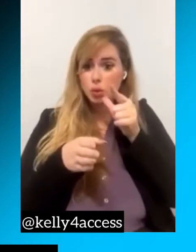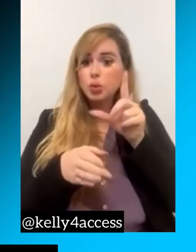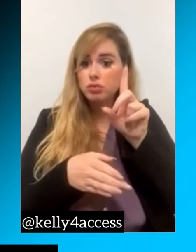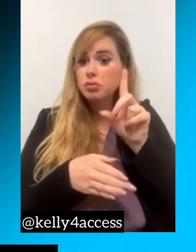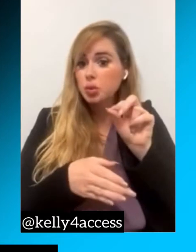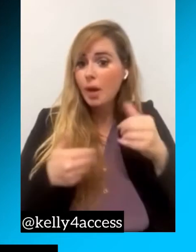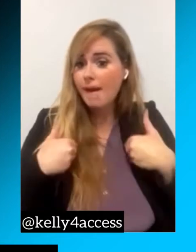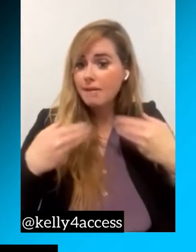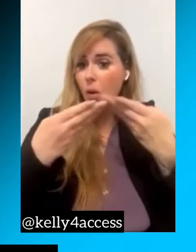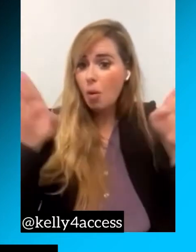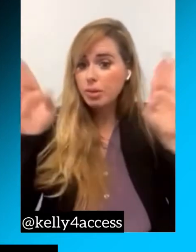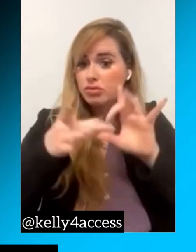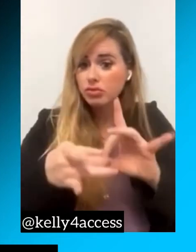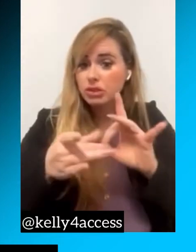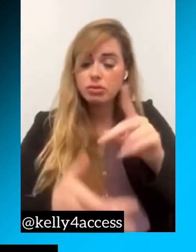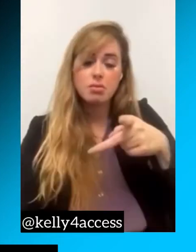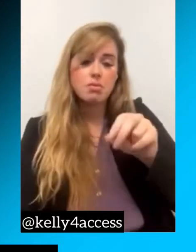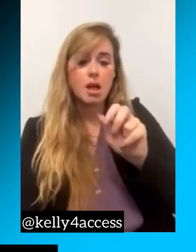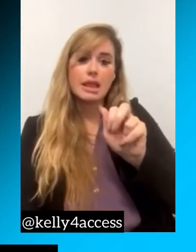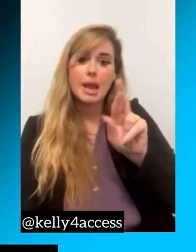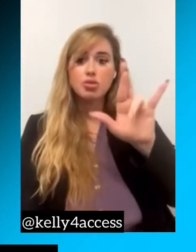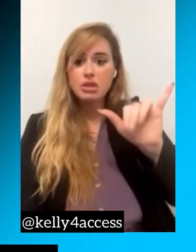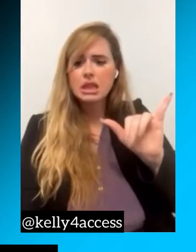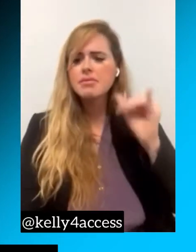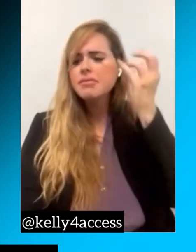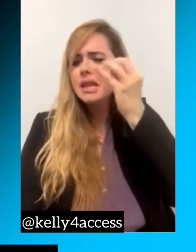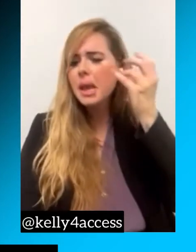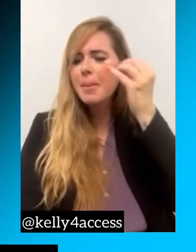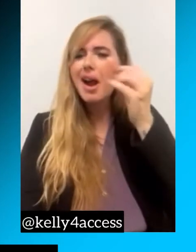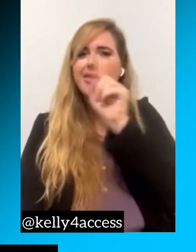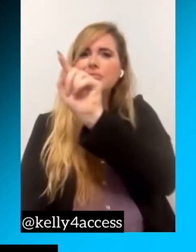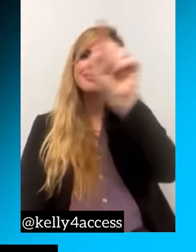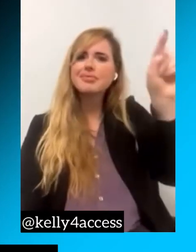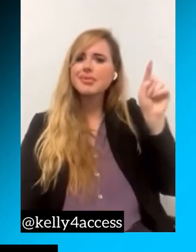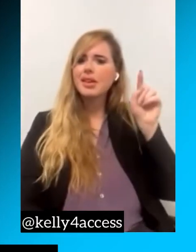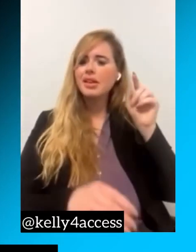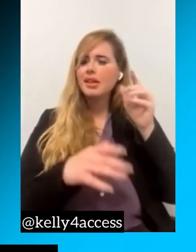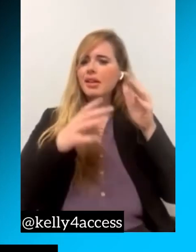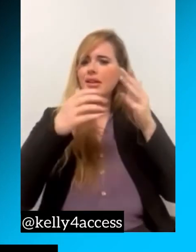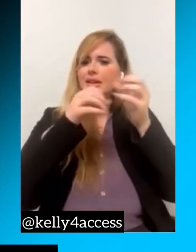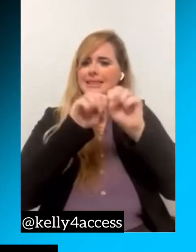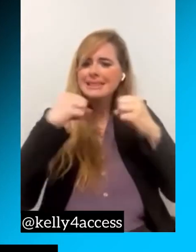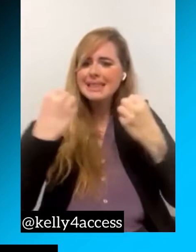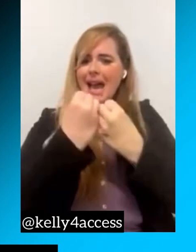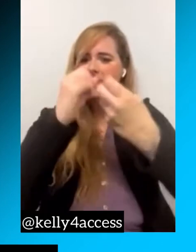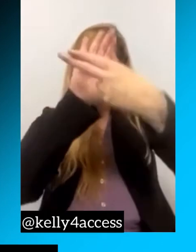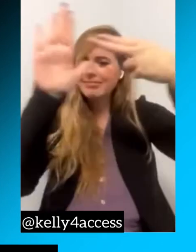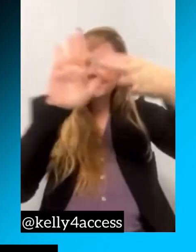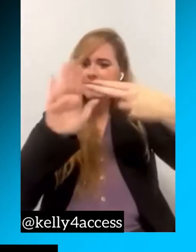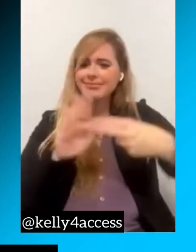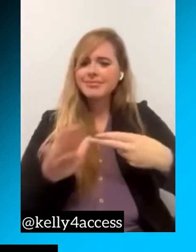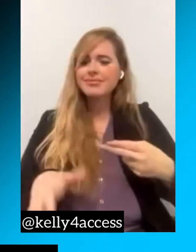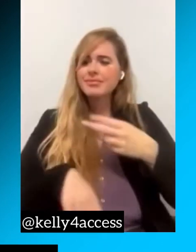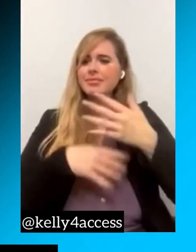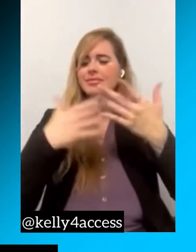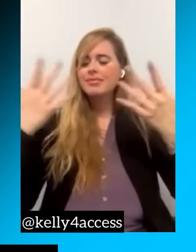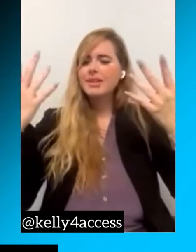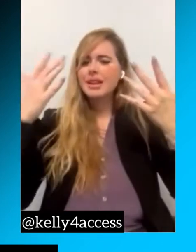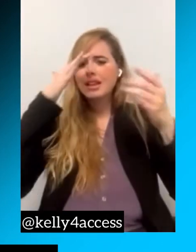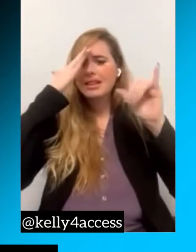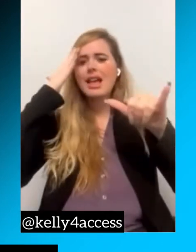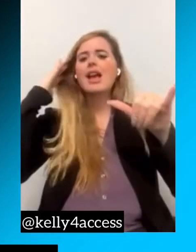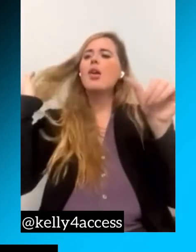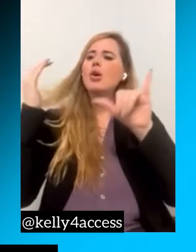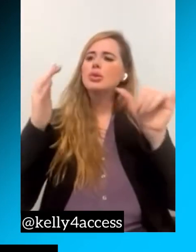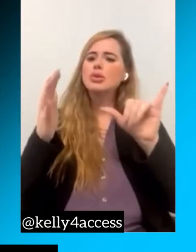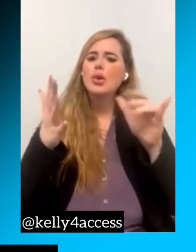I think like hierarchical labels or even labels with like titles of people. I also think that's something that